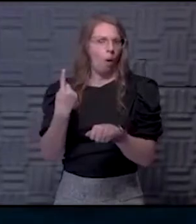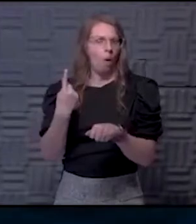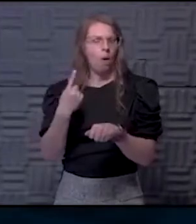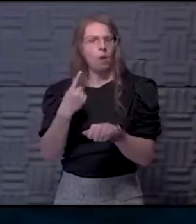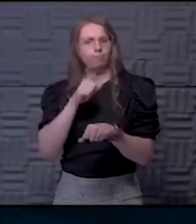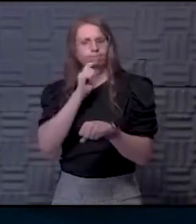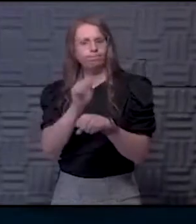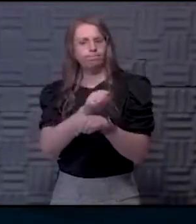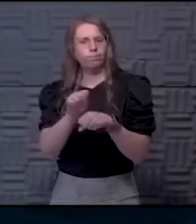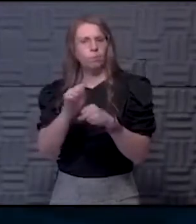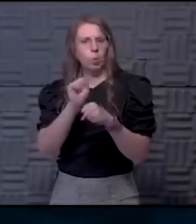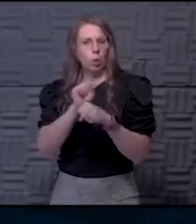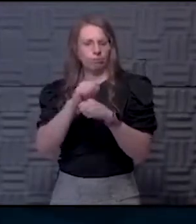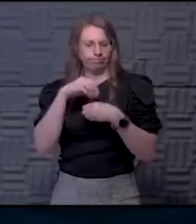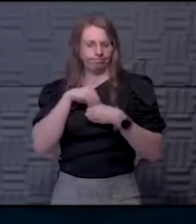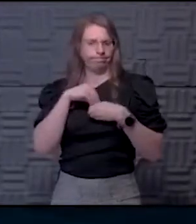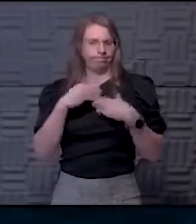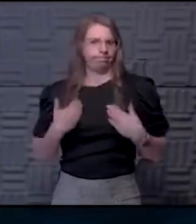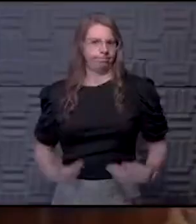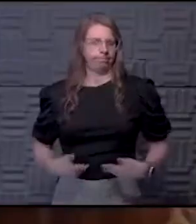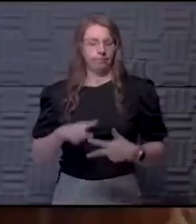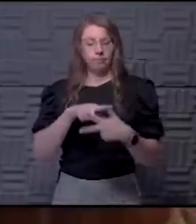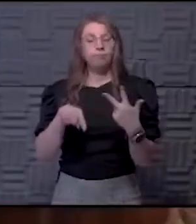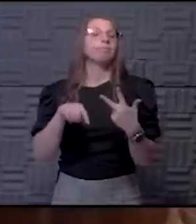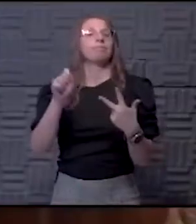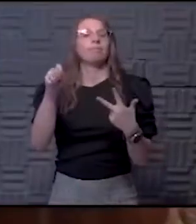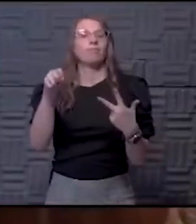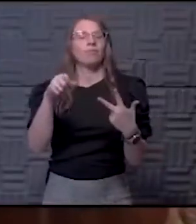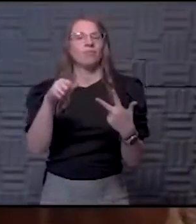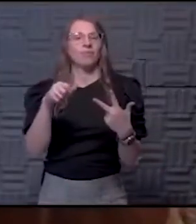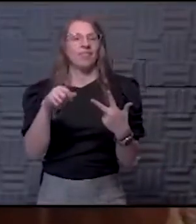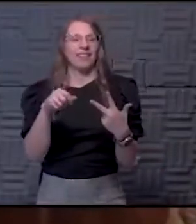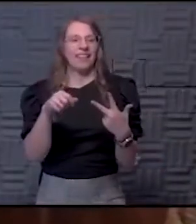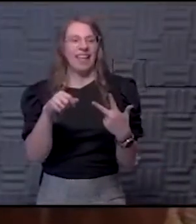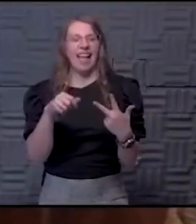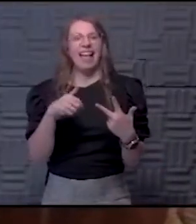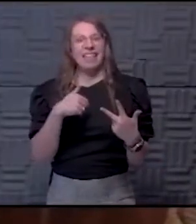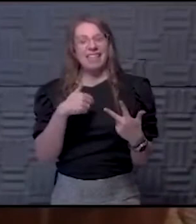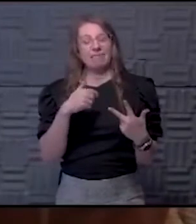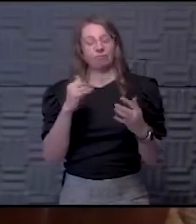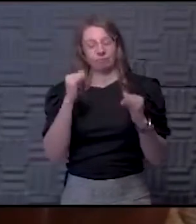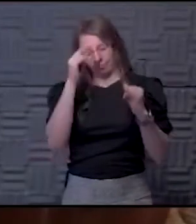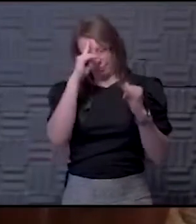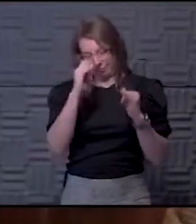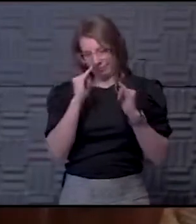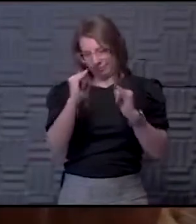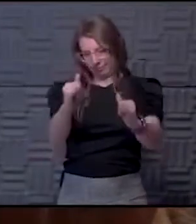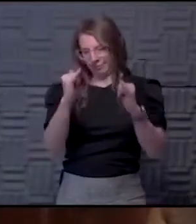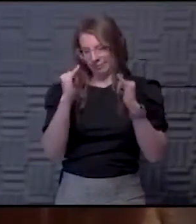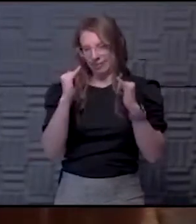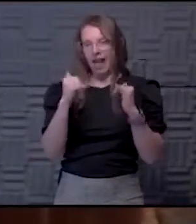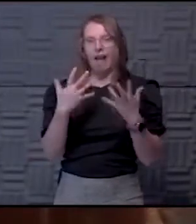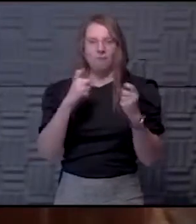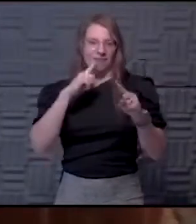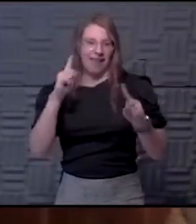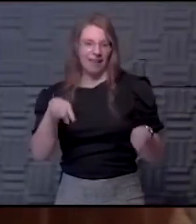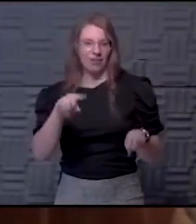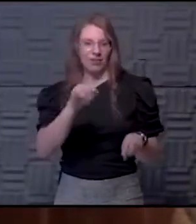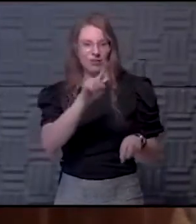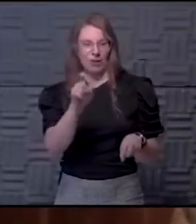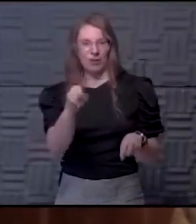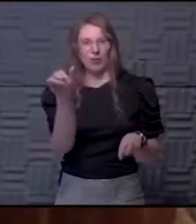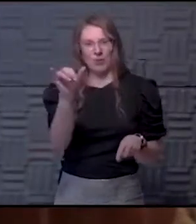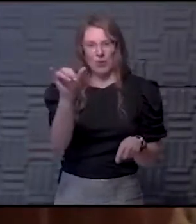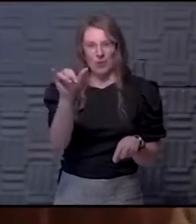actually work? Yeah, I share those questions. As a vaccinologist, I would like the answer to those questions.